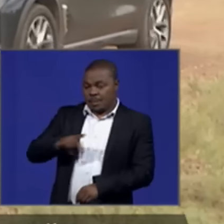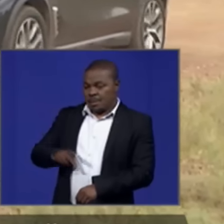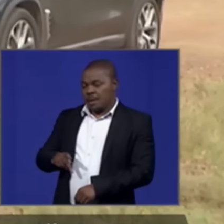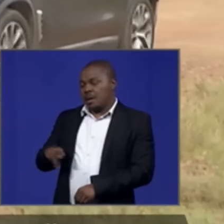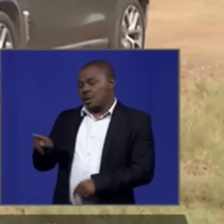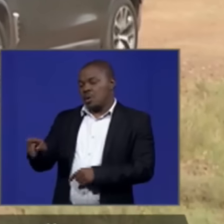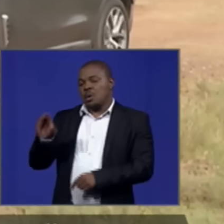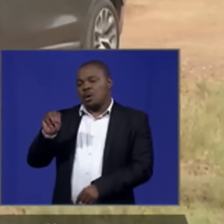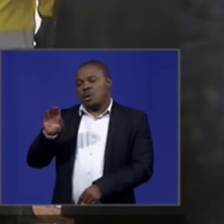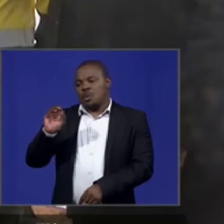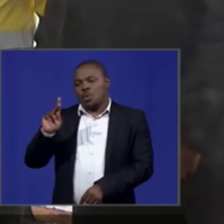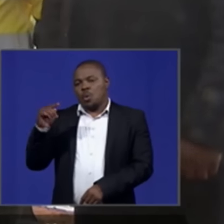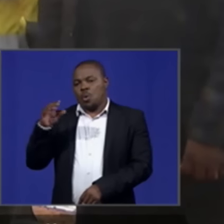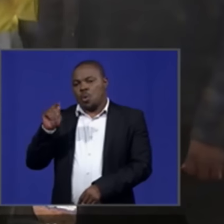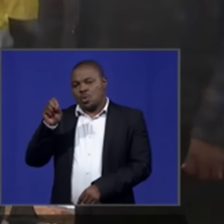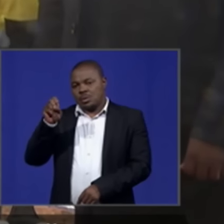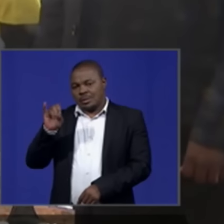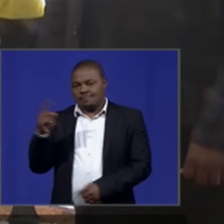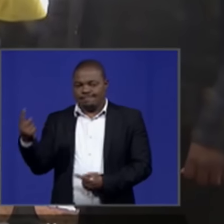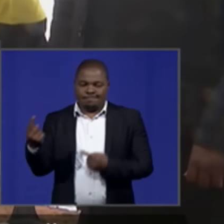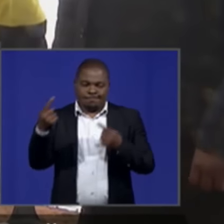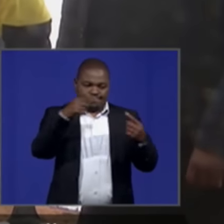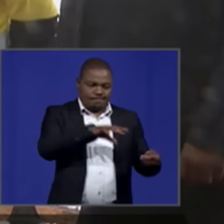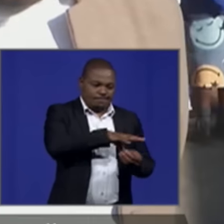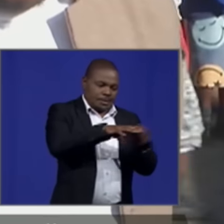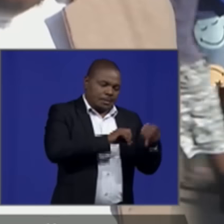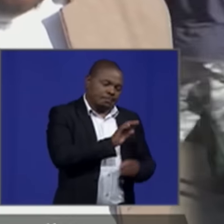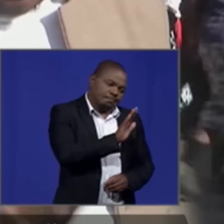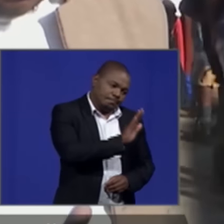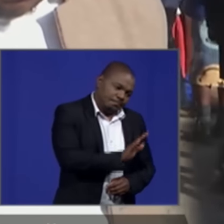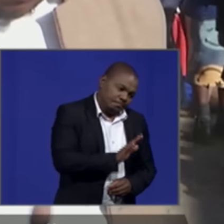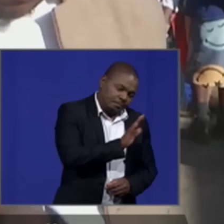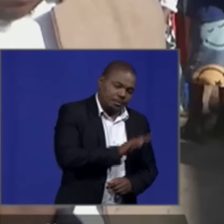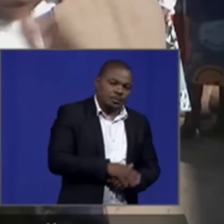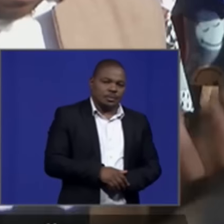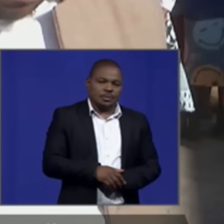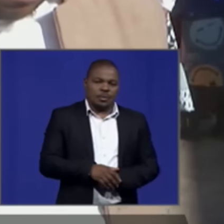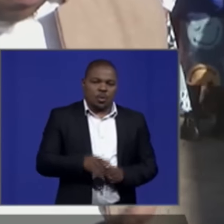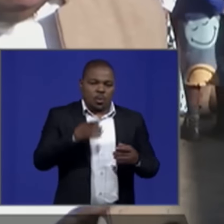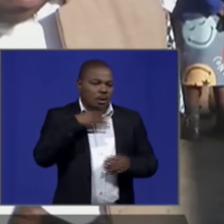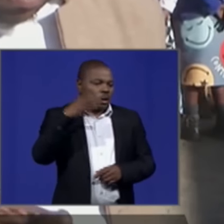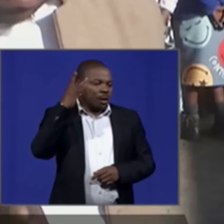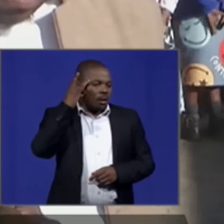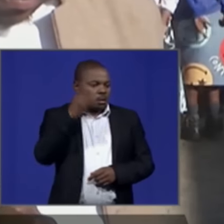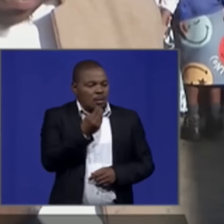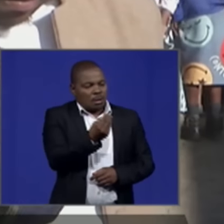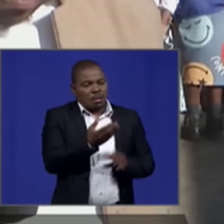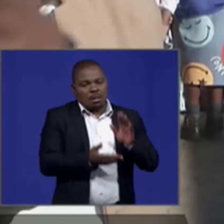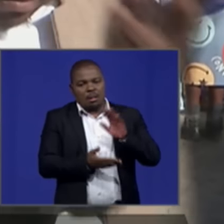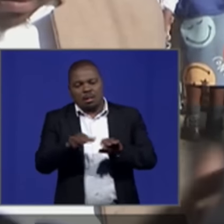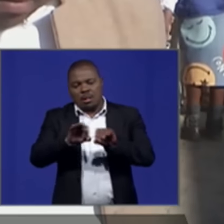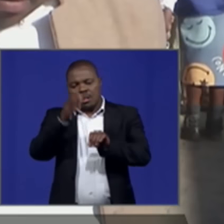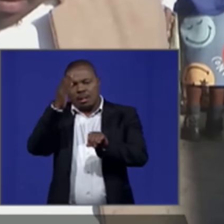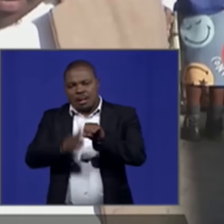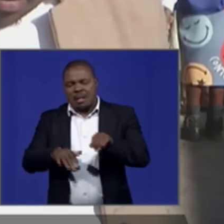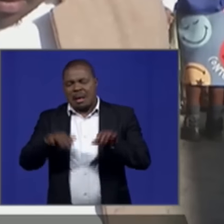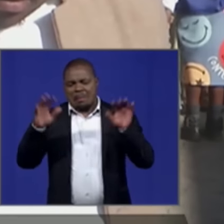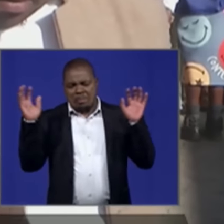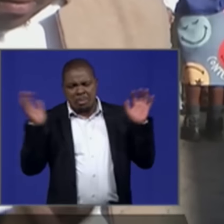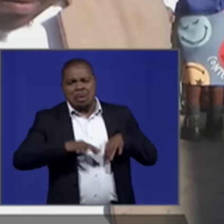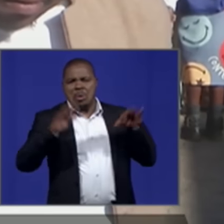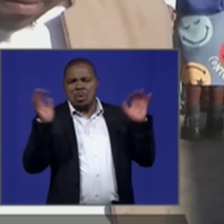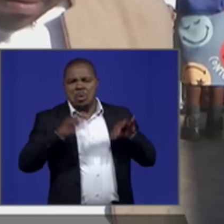o na etetse lelapa leno go isa molaetsa wa matshediso. Re utlwile gore ngwana na ile kgonyeng ba pula ba kgabelela